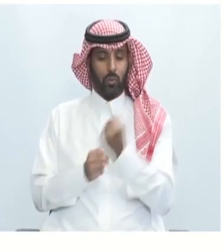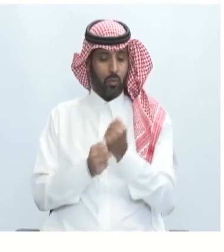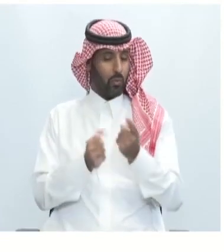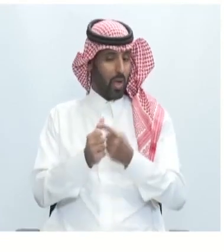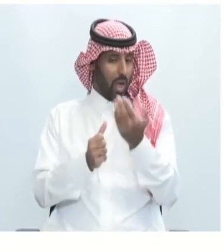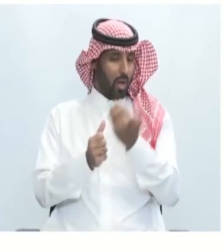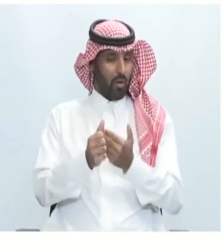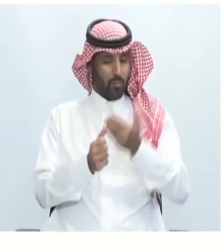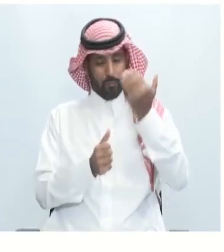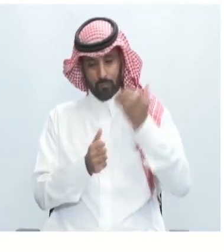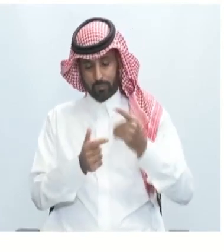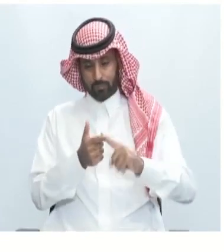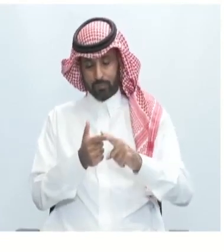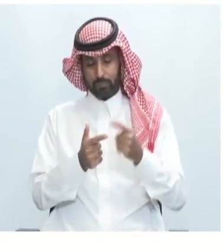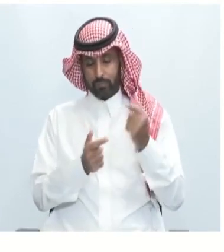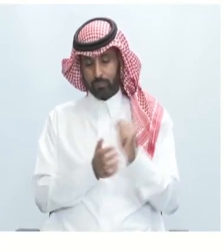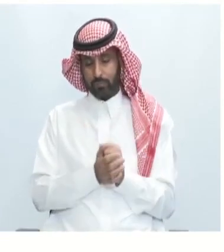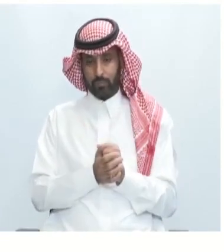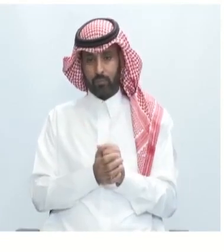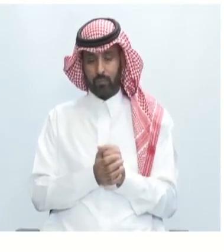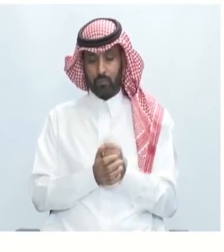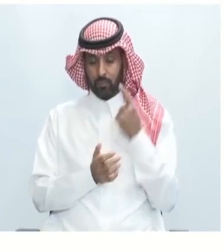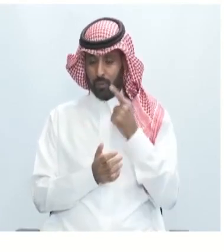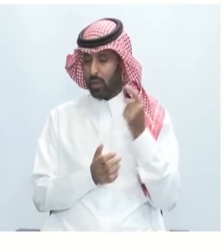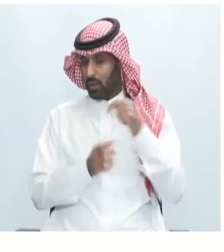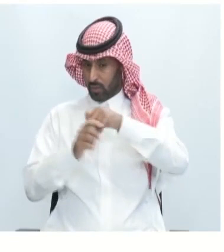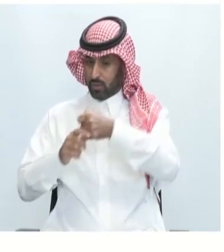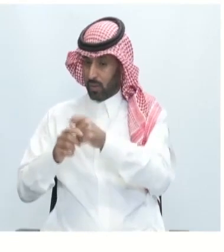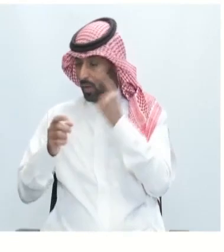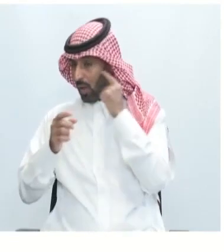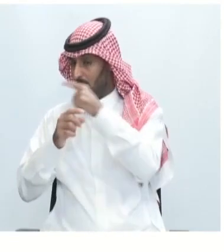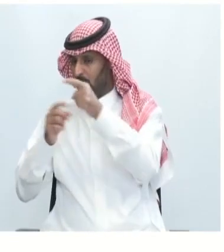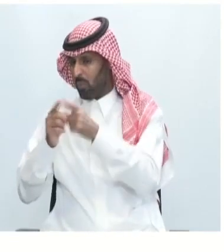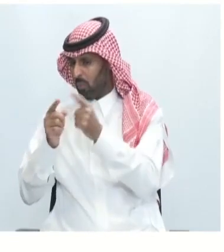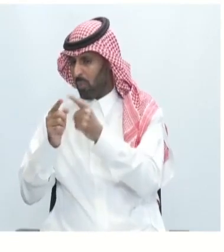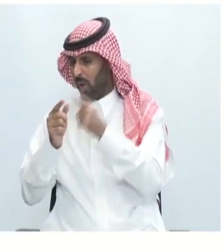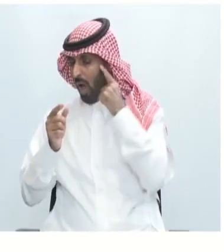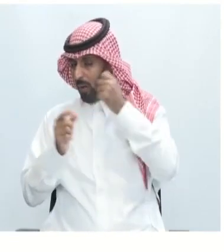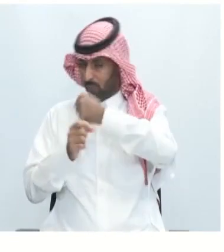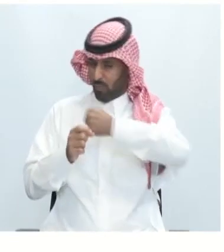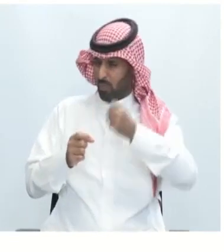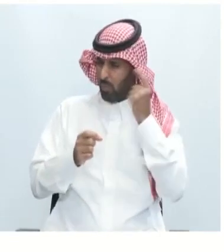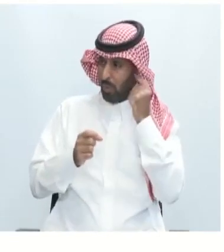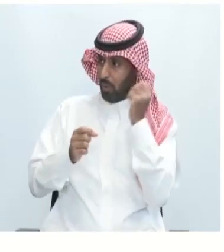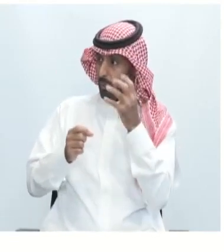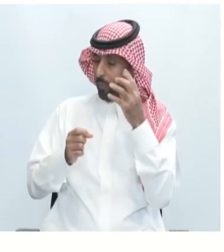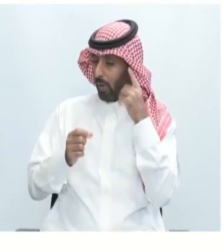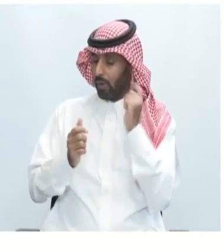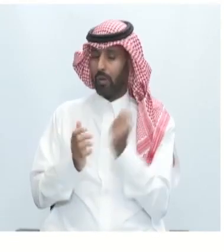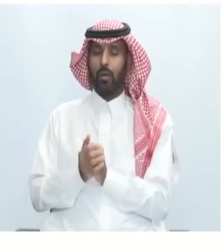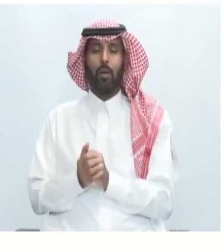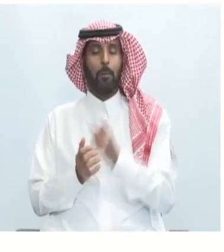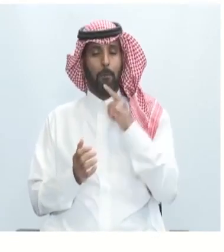One happened after the other. Luckily, I had installed an alarm before the robbery took place.